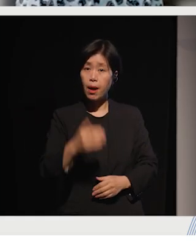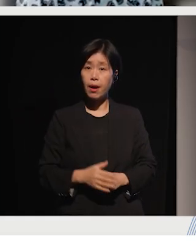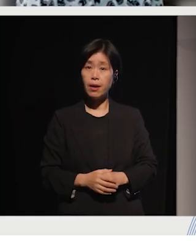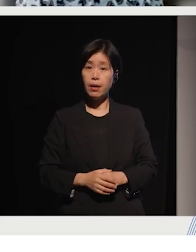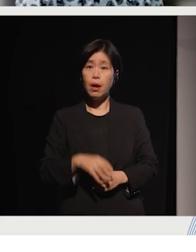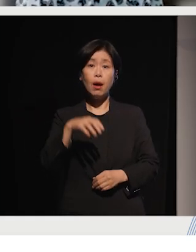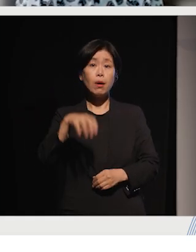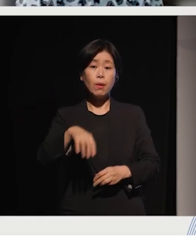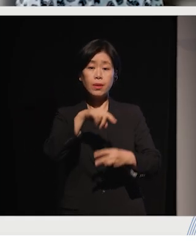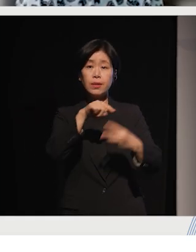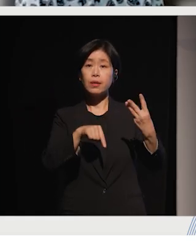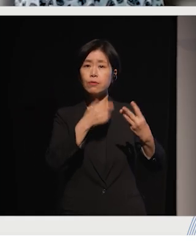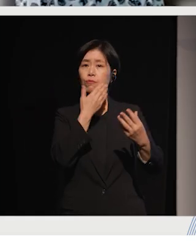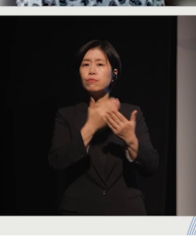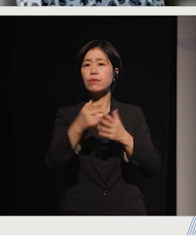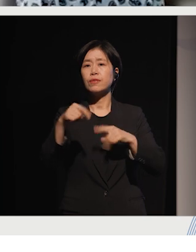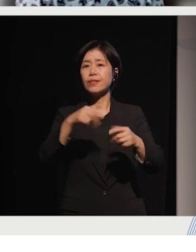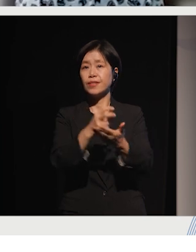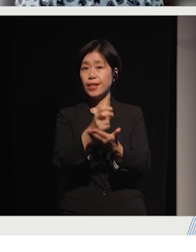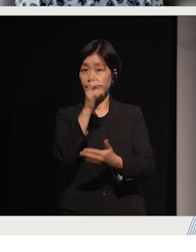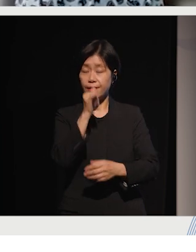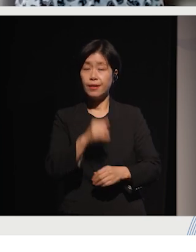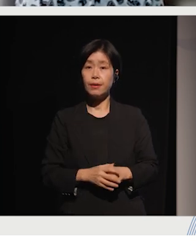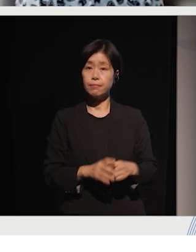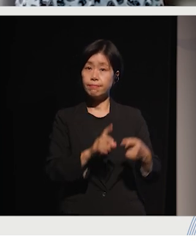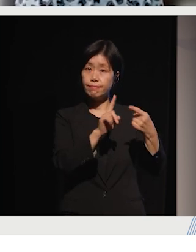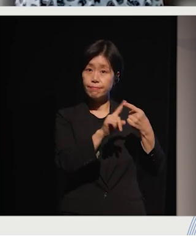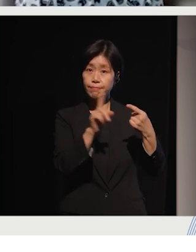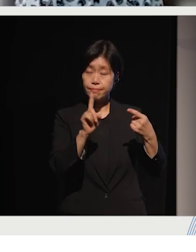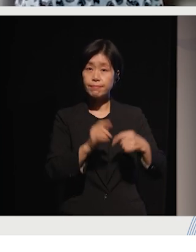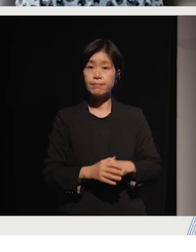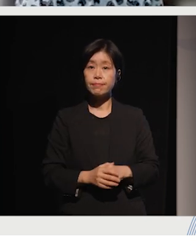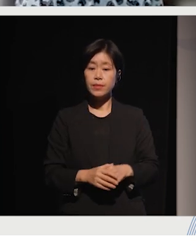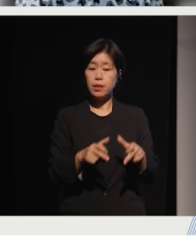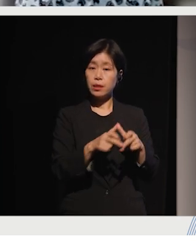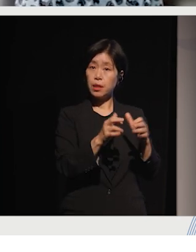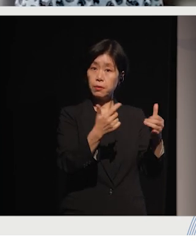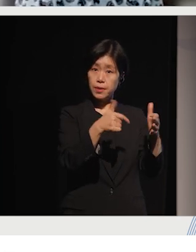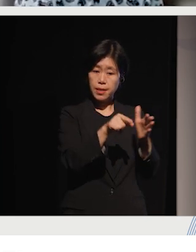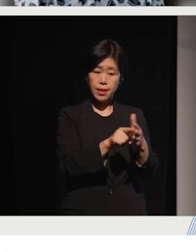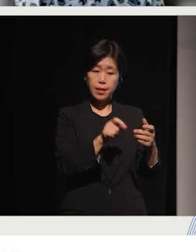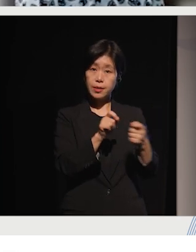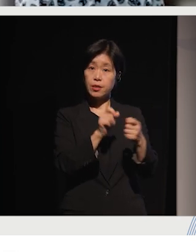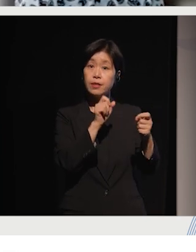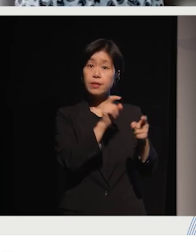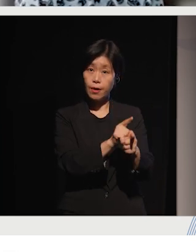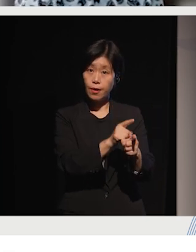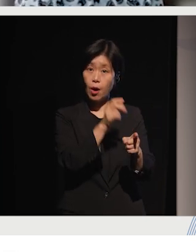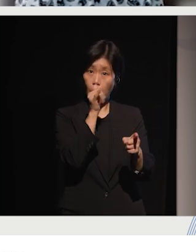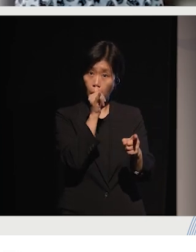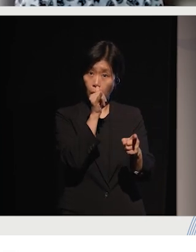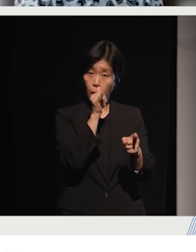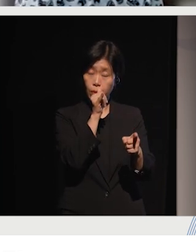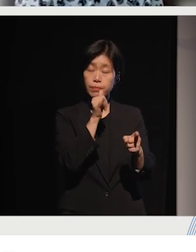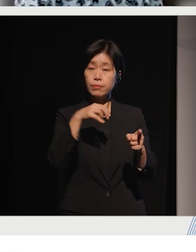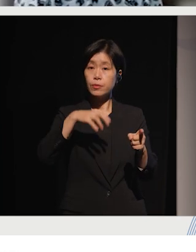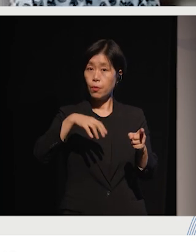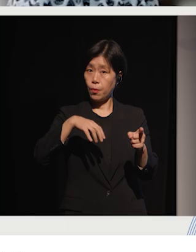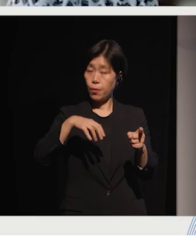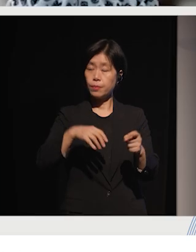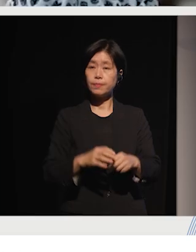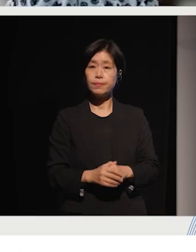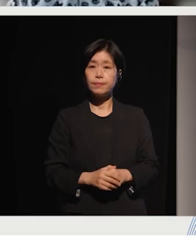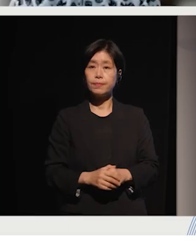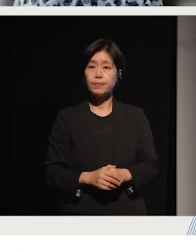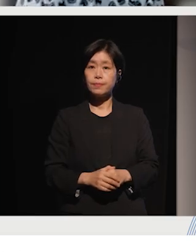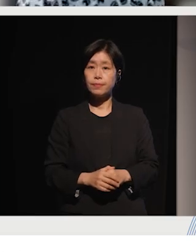our Smithsonian Directive, which is titled Accessibility for People with Disabilities. And that directive has been in place for more